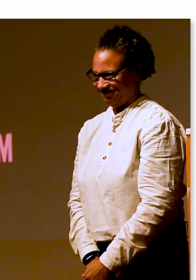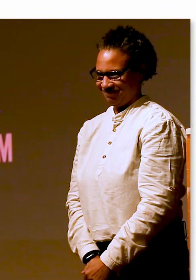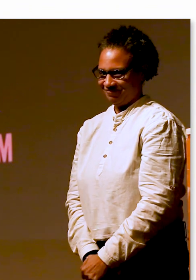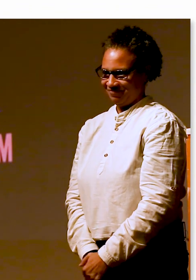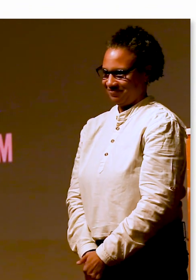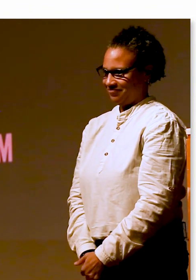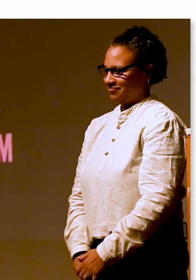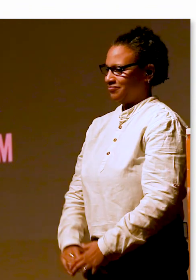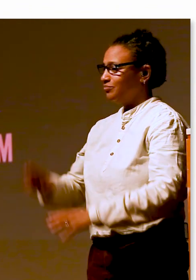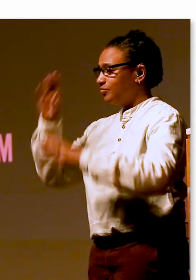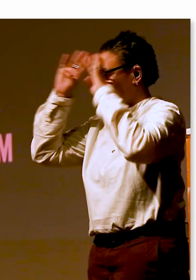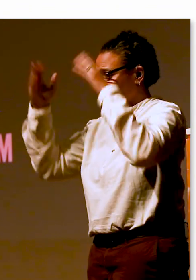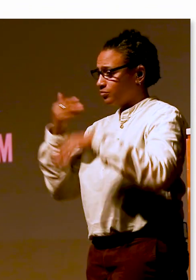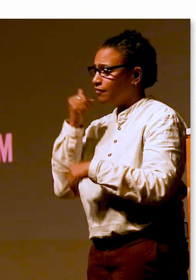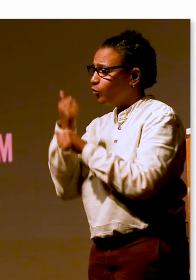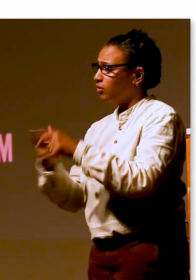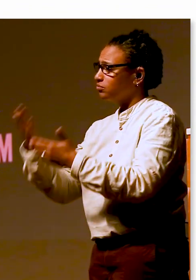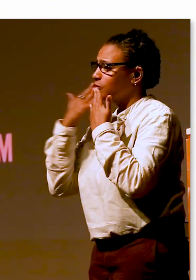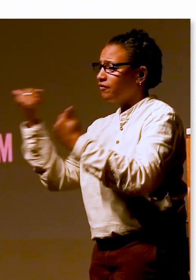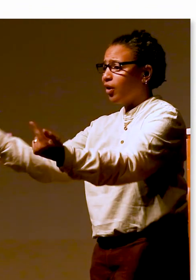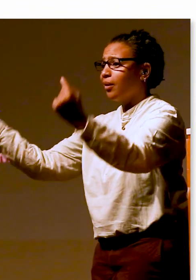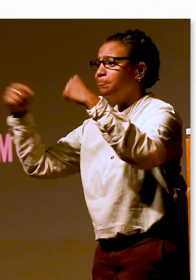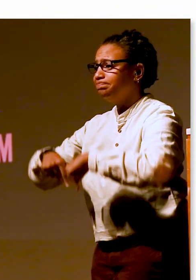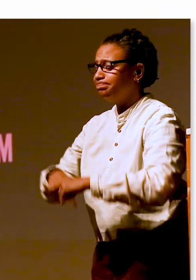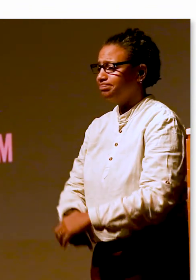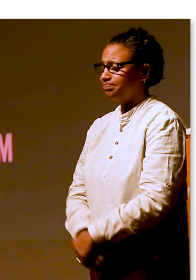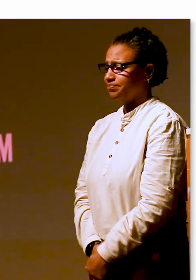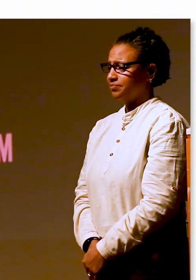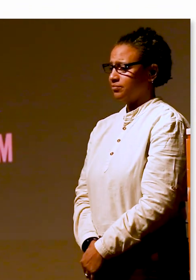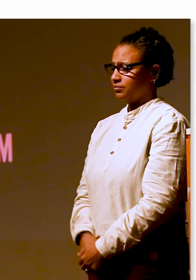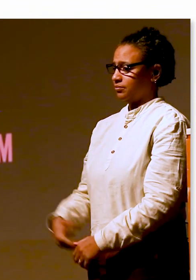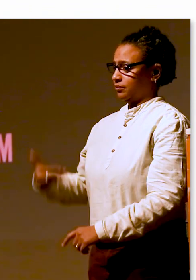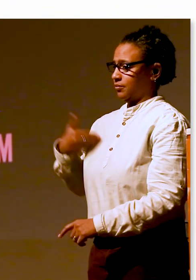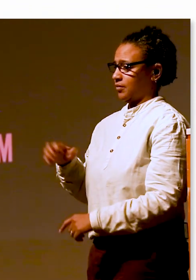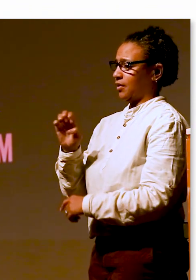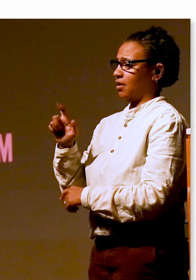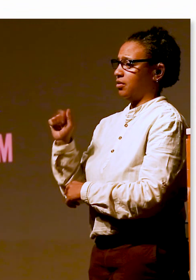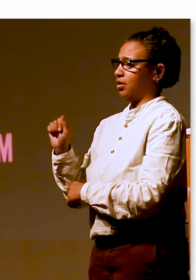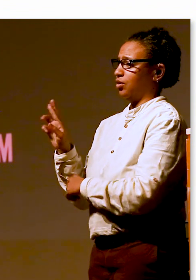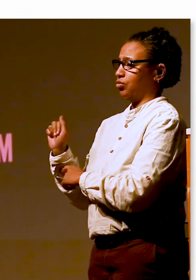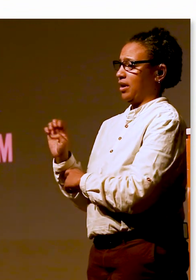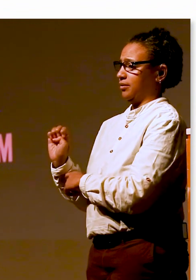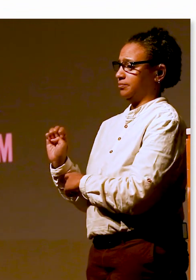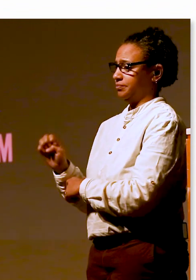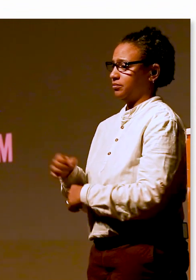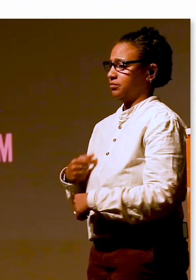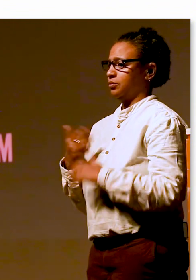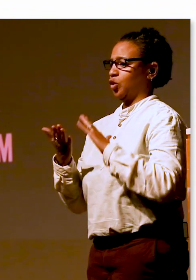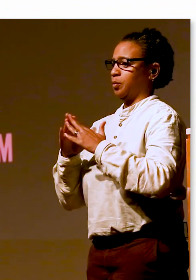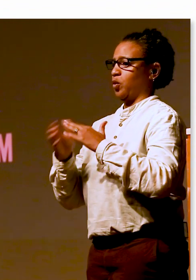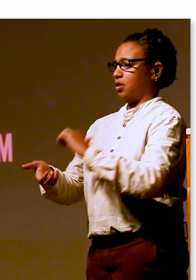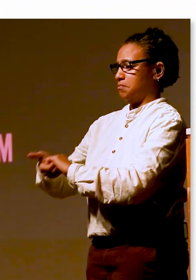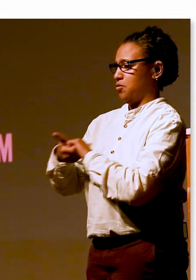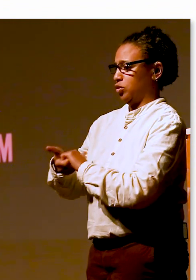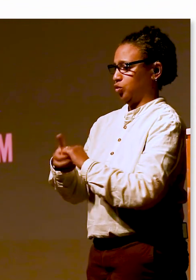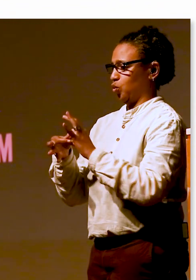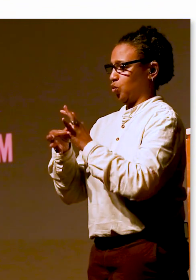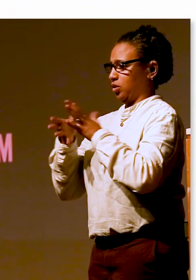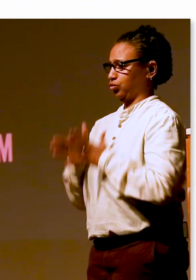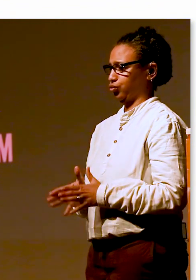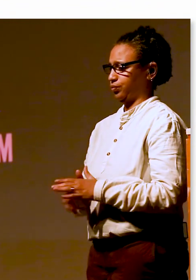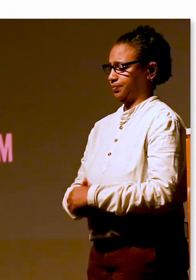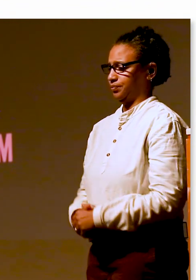Hi, everyone. Thank you for being here. My name's Ella Ray, and like they said, I'm the Community Partnerships Coordinator. I just want to extend gratitude for sharing